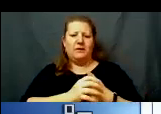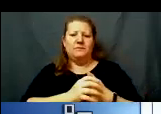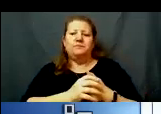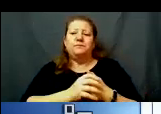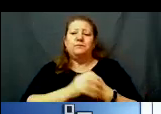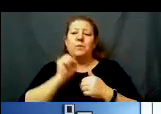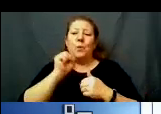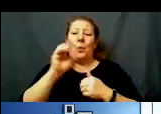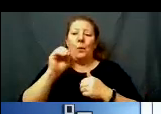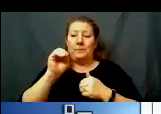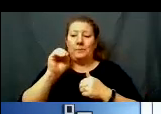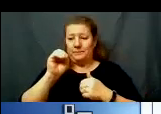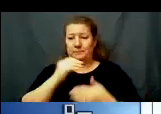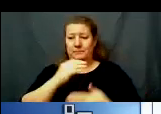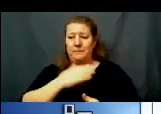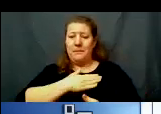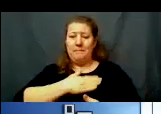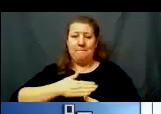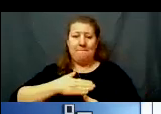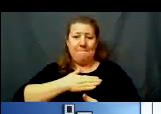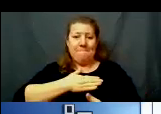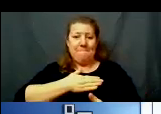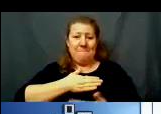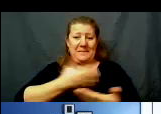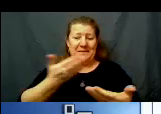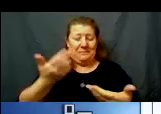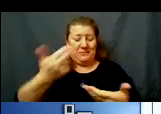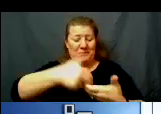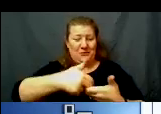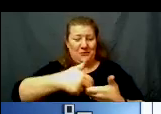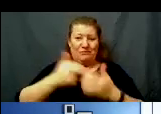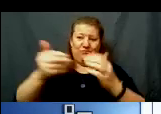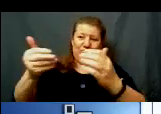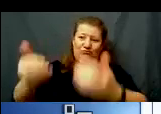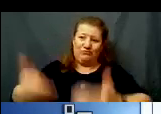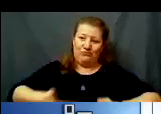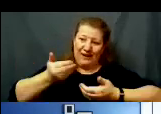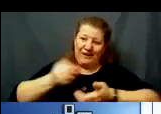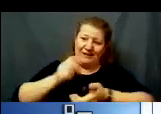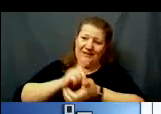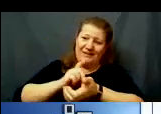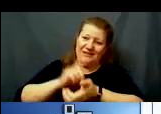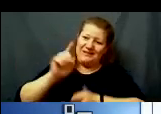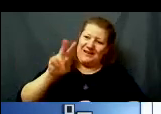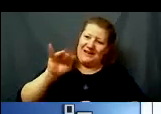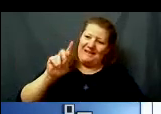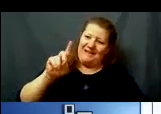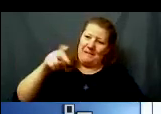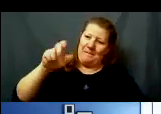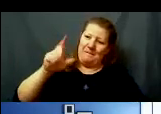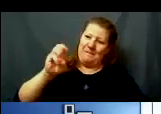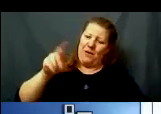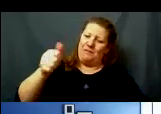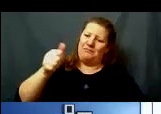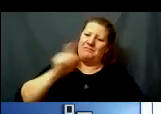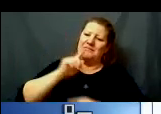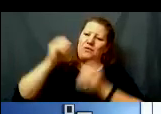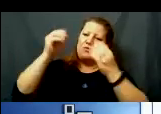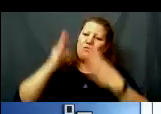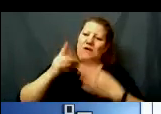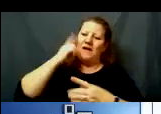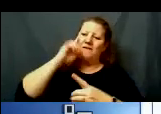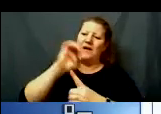So please join me in welcoming Dr. David Pellow, who is the Dehlsen Chair and Professor of